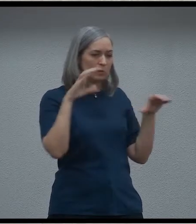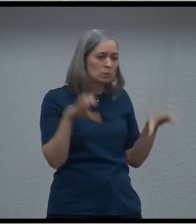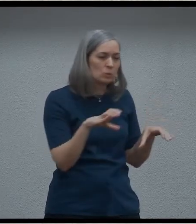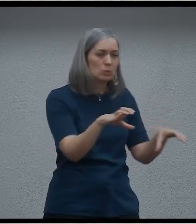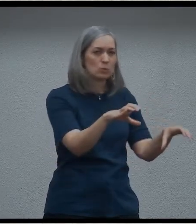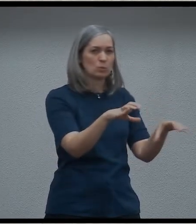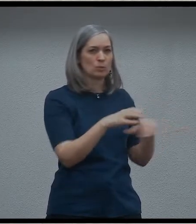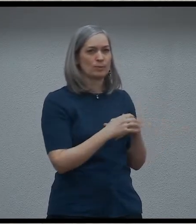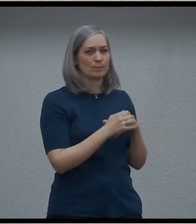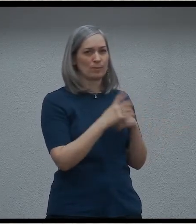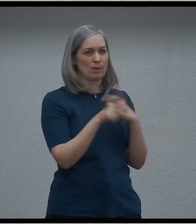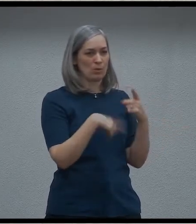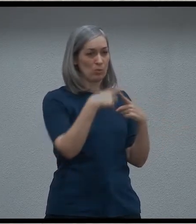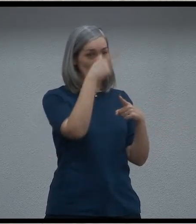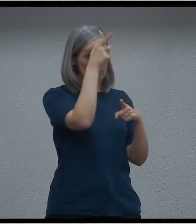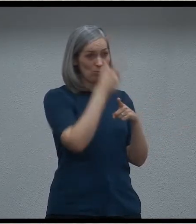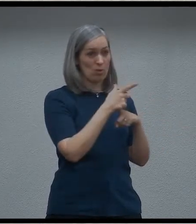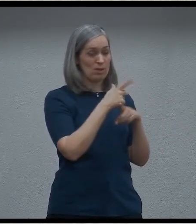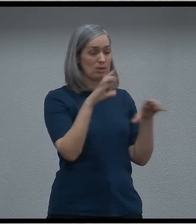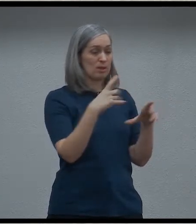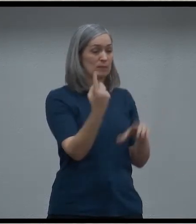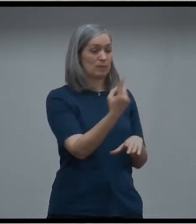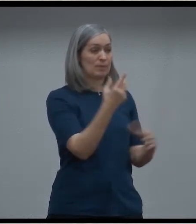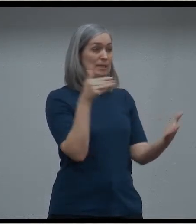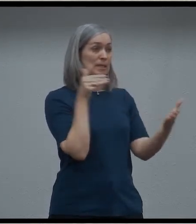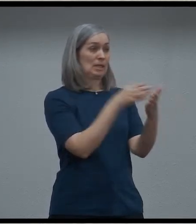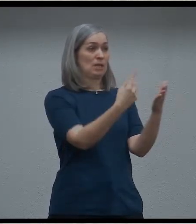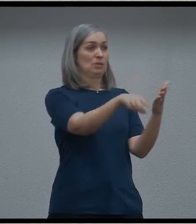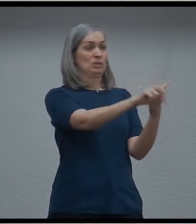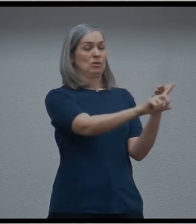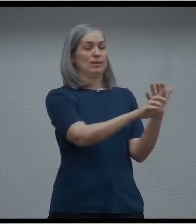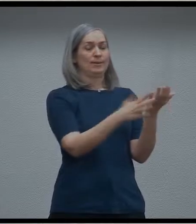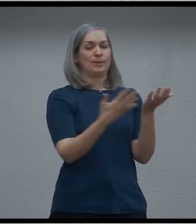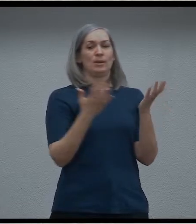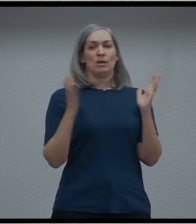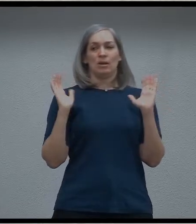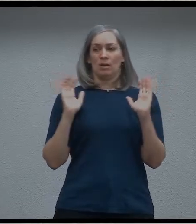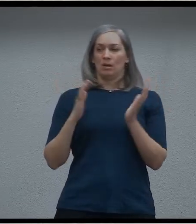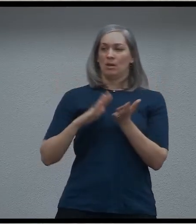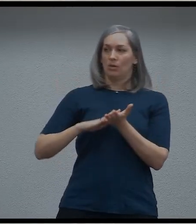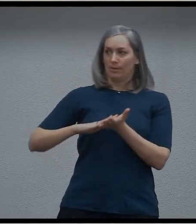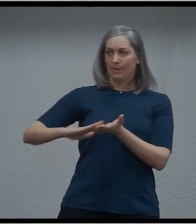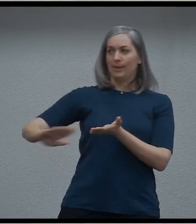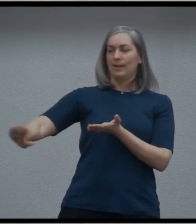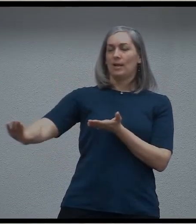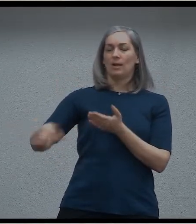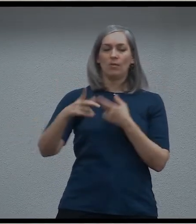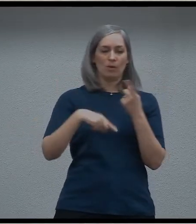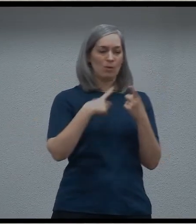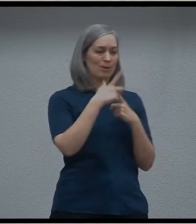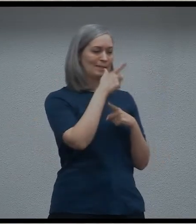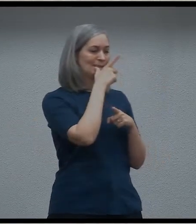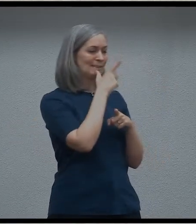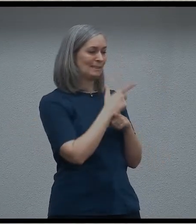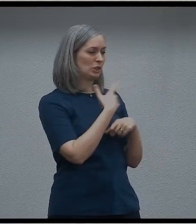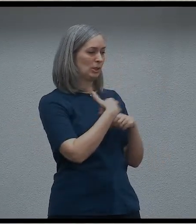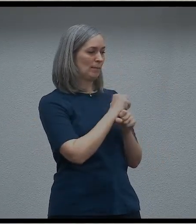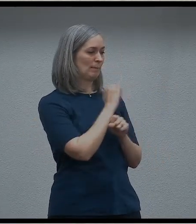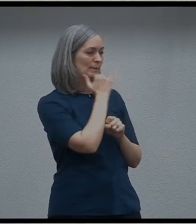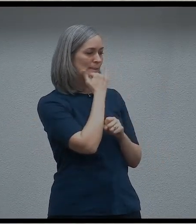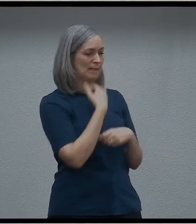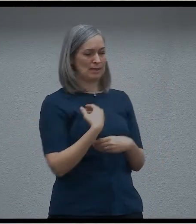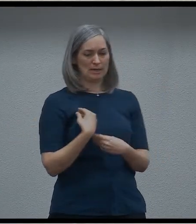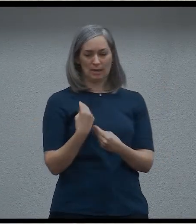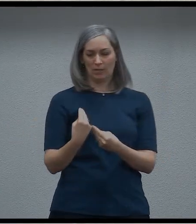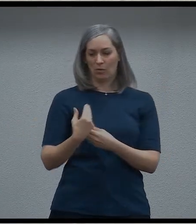So, when a brother does something against you, forgive him. And when a sister makes a mistake, give her room